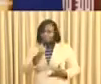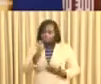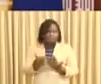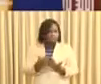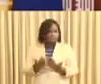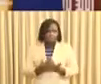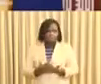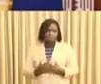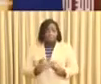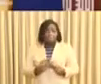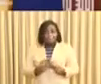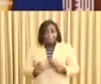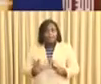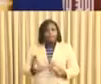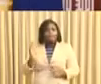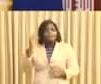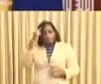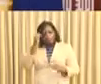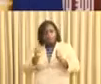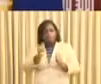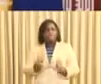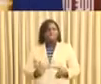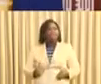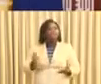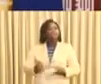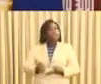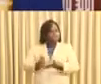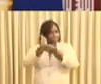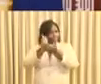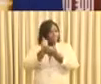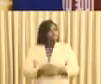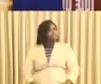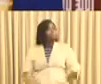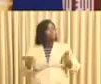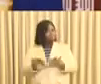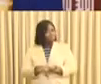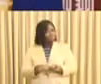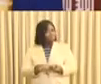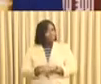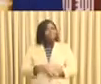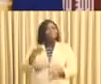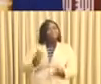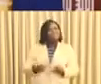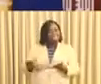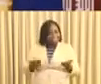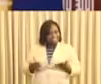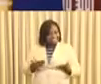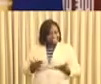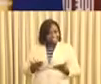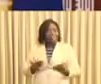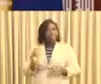self-evidently necessary to serve the needs of 21st century Ghana. The three development